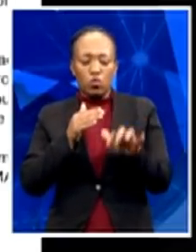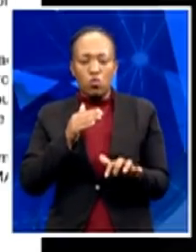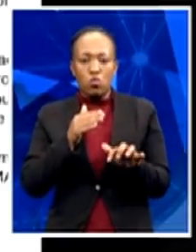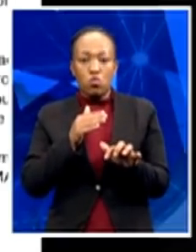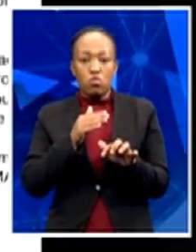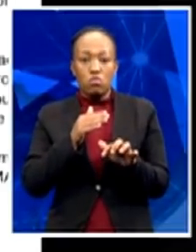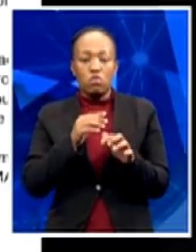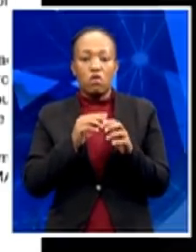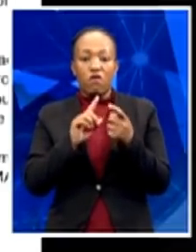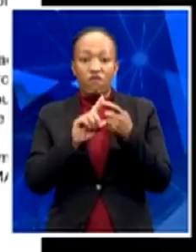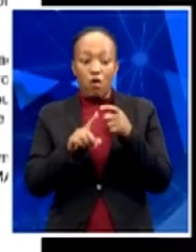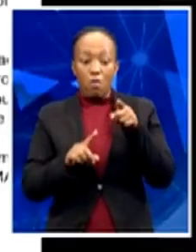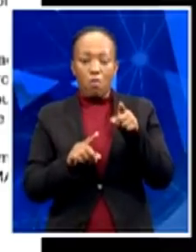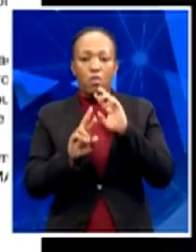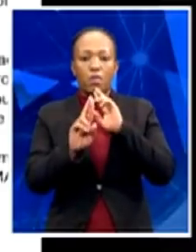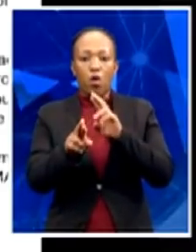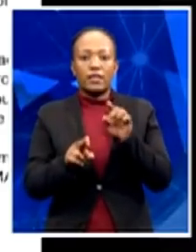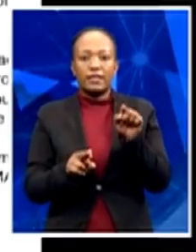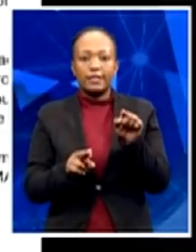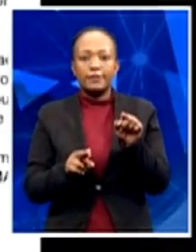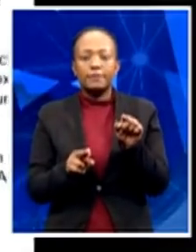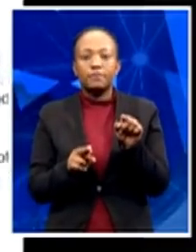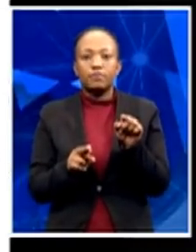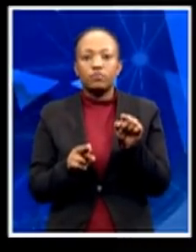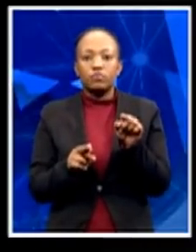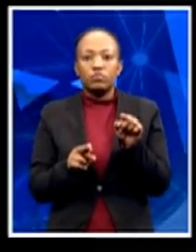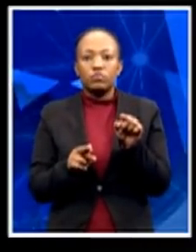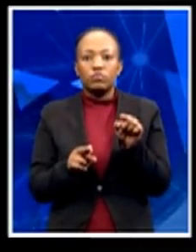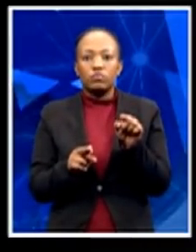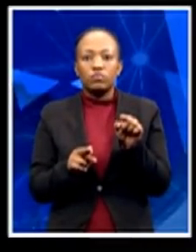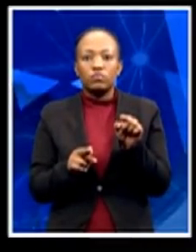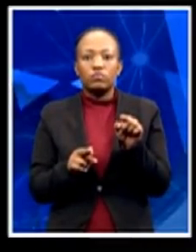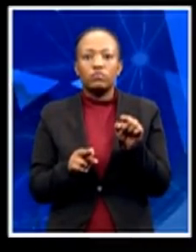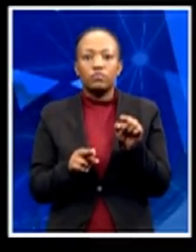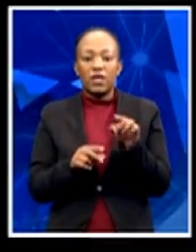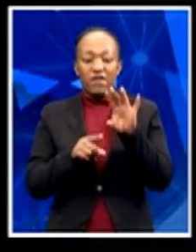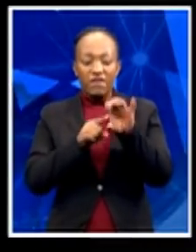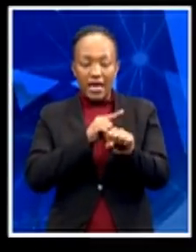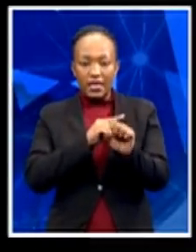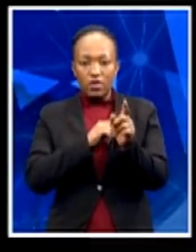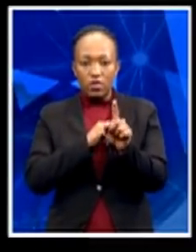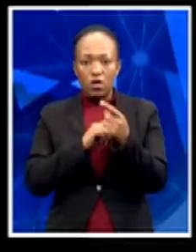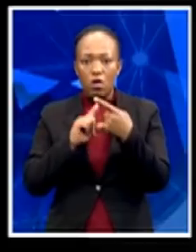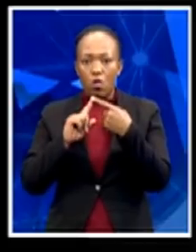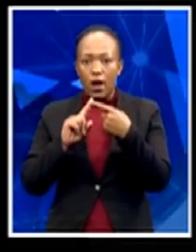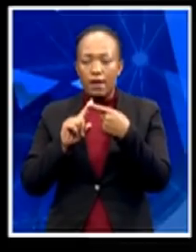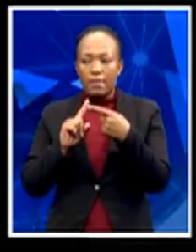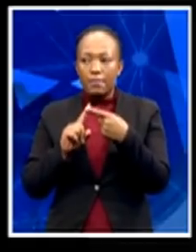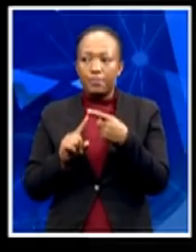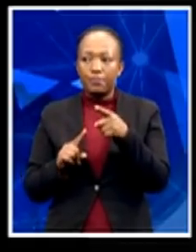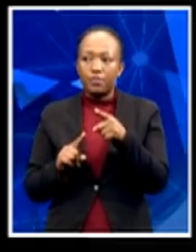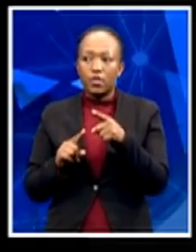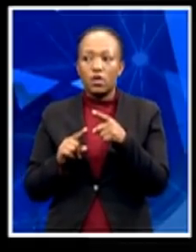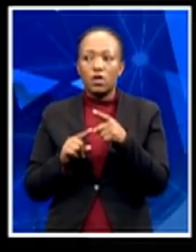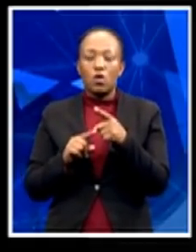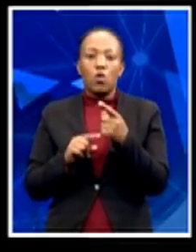report, in terms of the main finding, was that one, the bidding process that was followed was